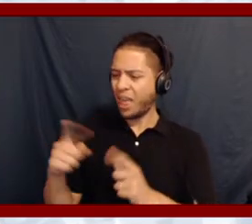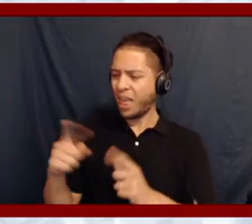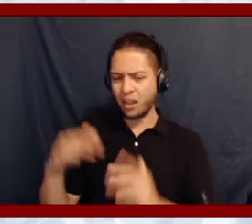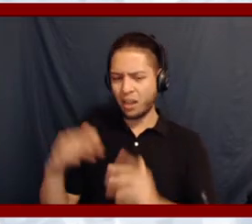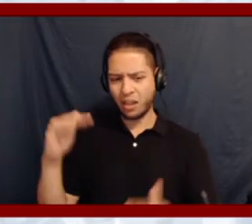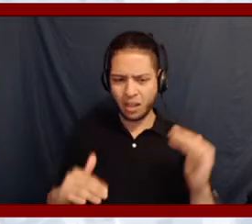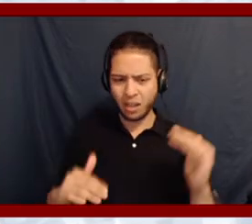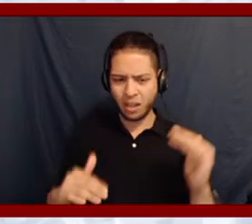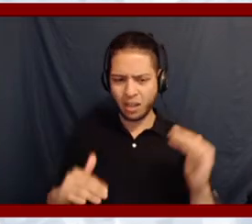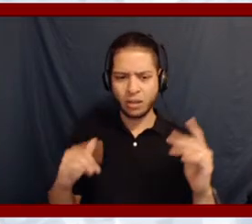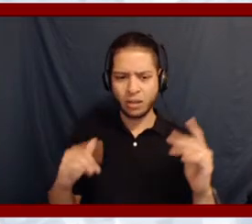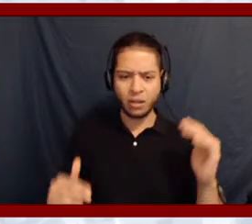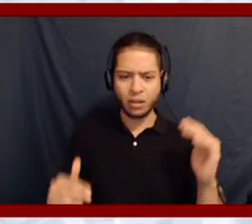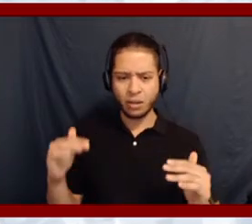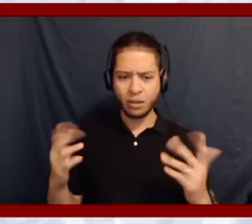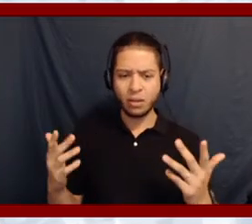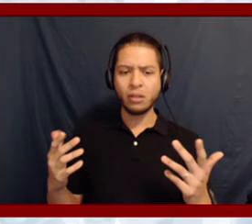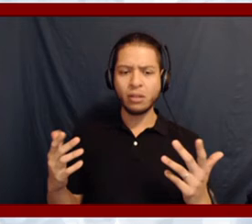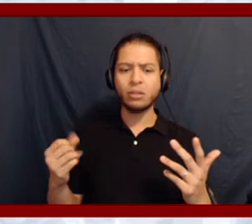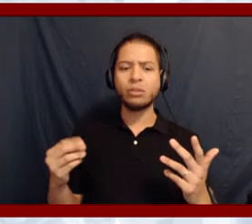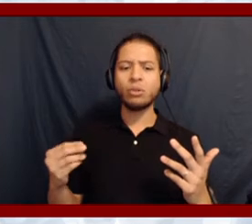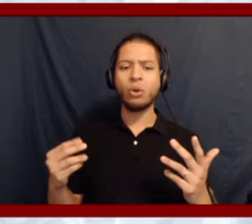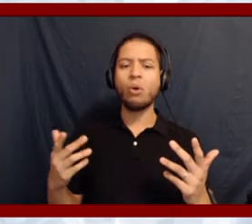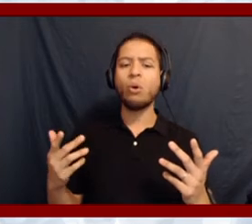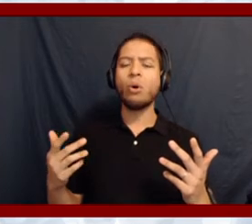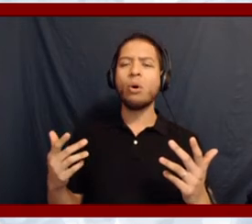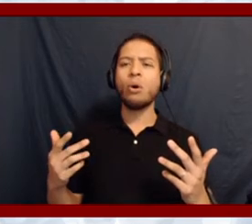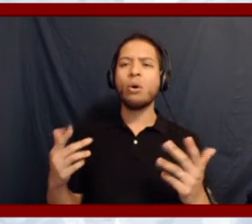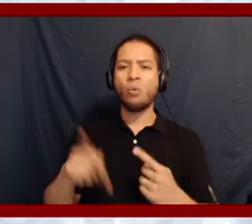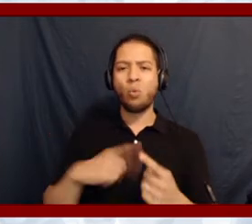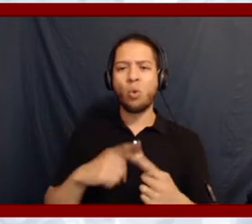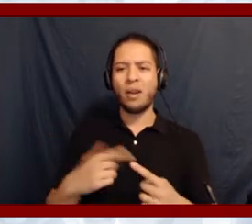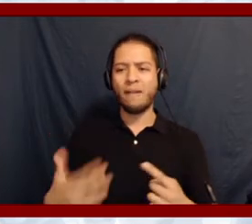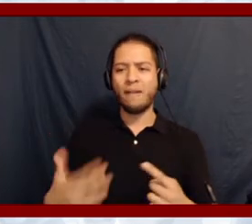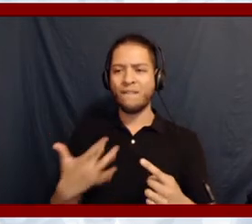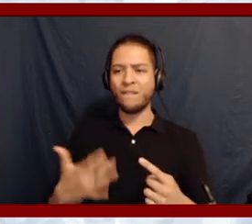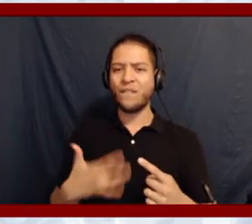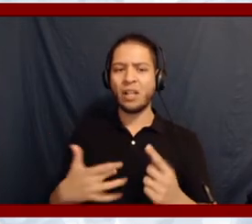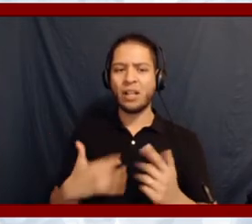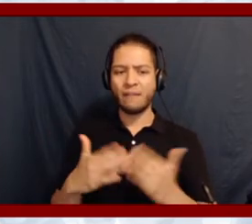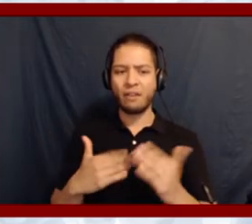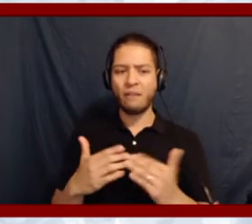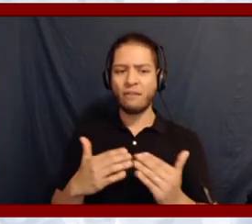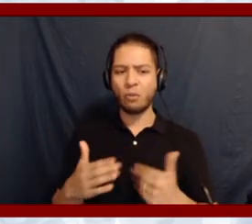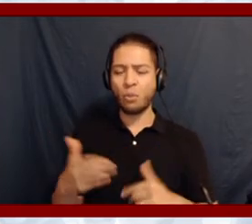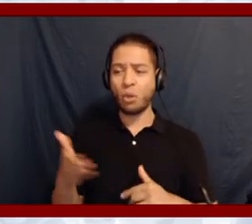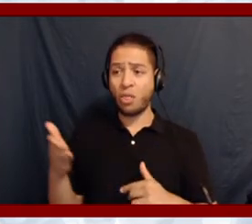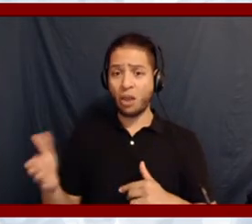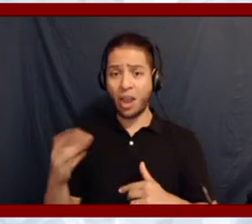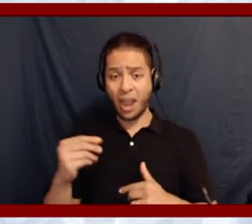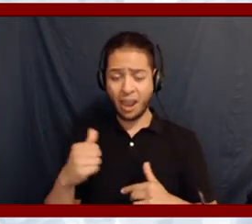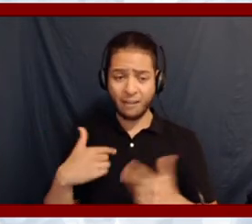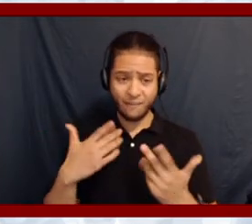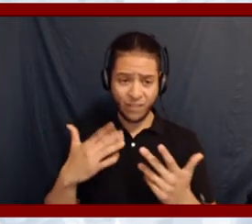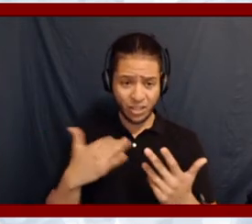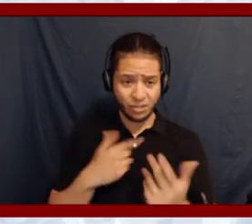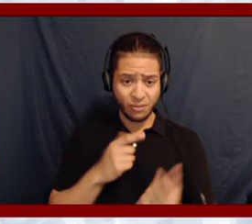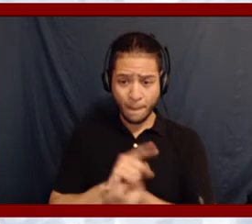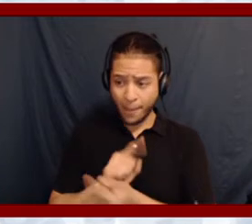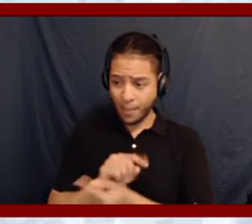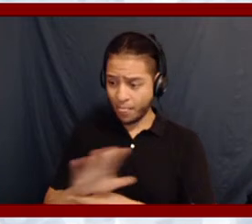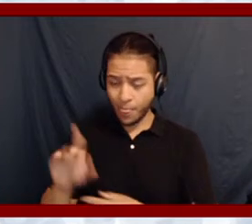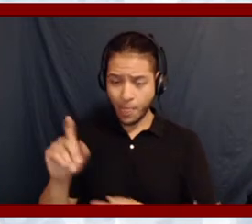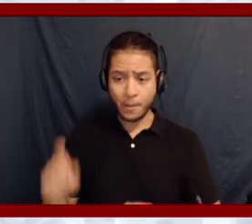recommitted back to their schooling. And then once they're feeling comfortable there and they have some of those needs being met, which the HERF funds could